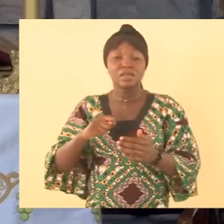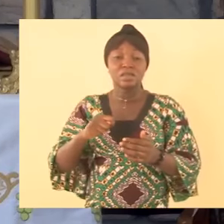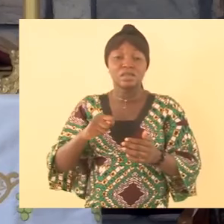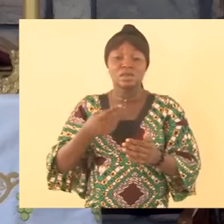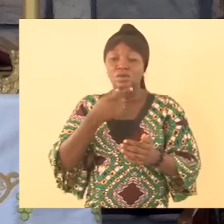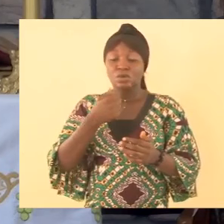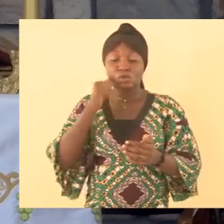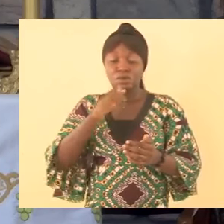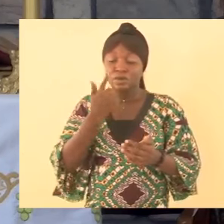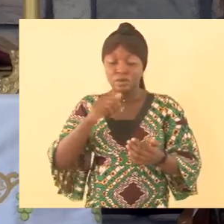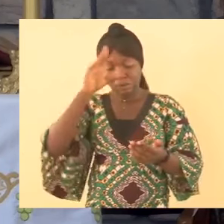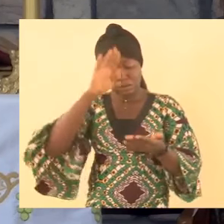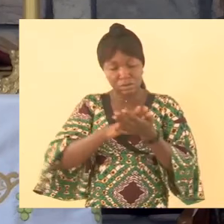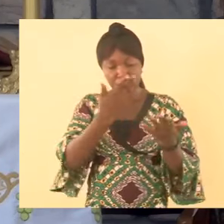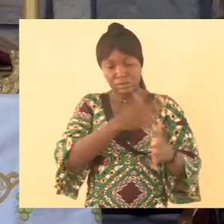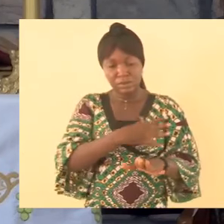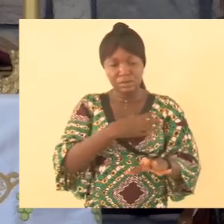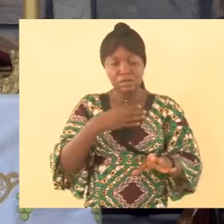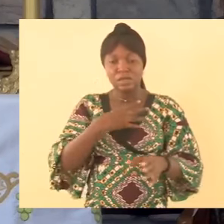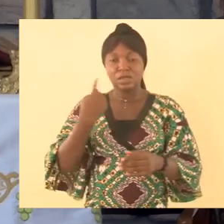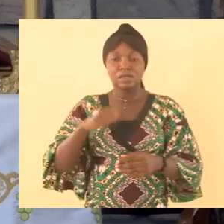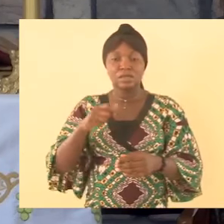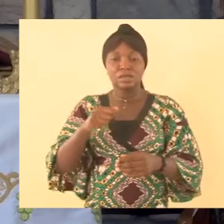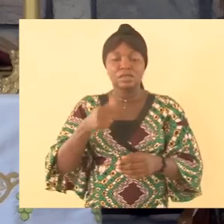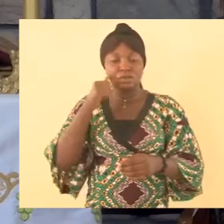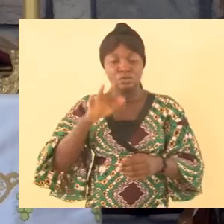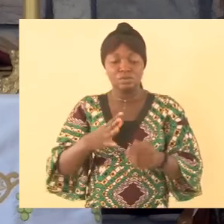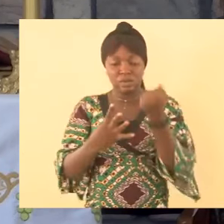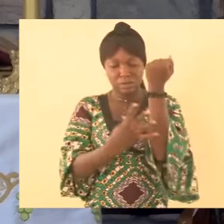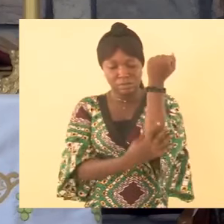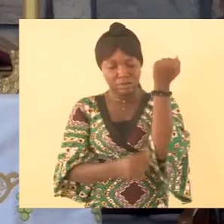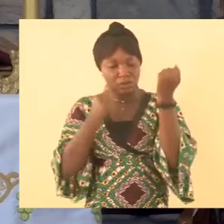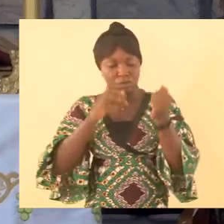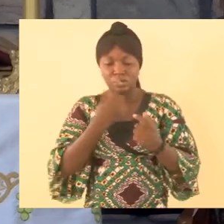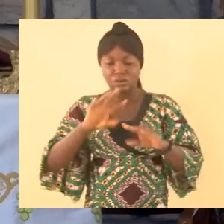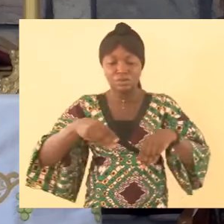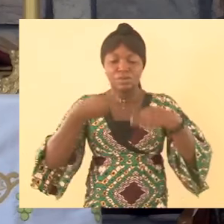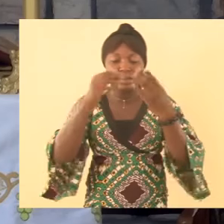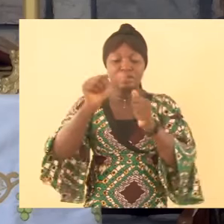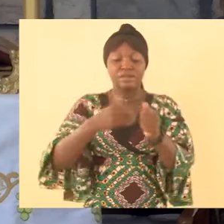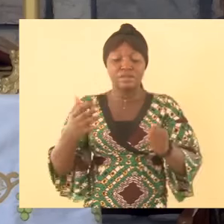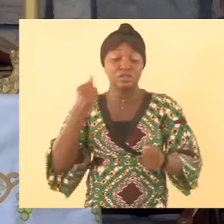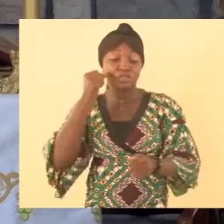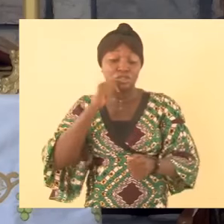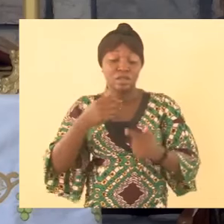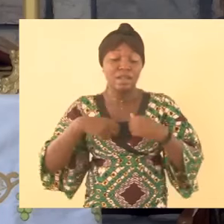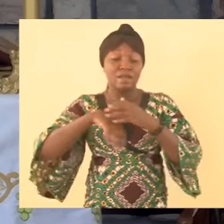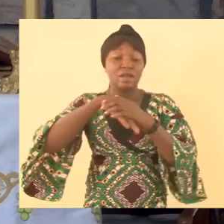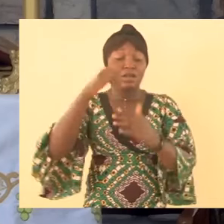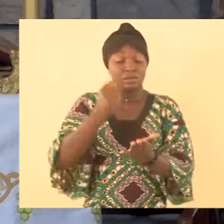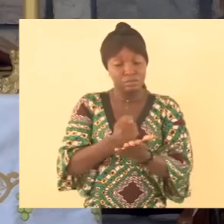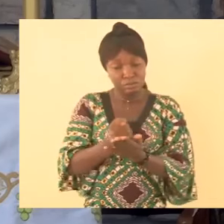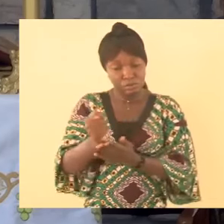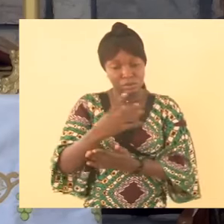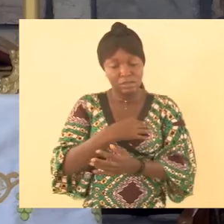Zarephath and the widow in the gospel, the poor widow who gave everything she had out